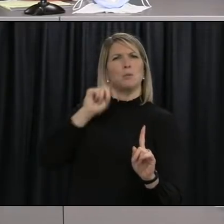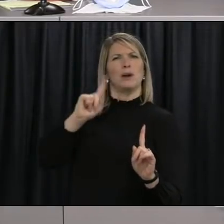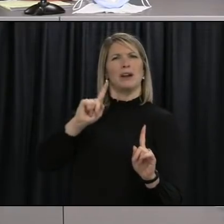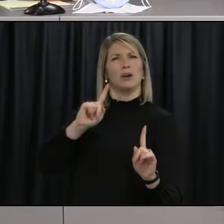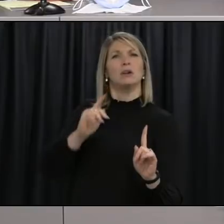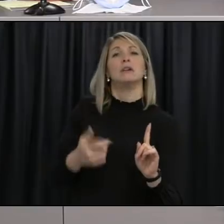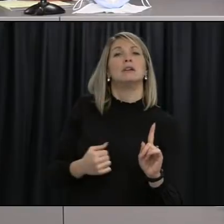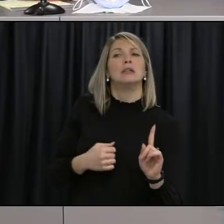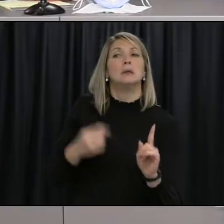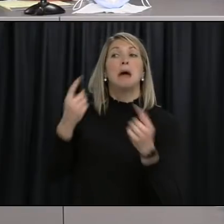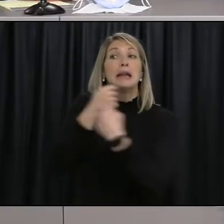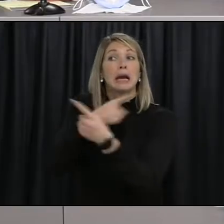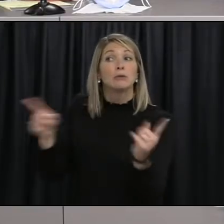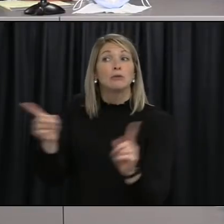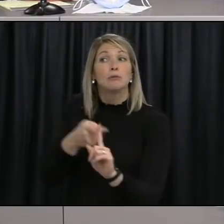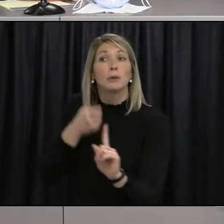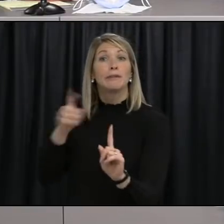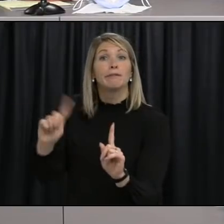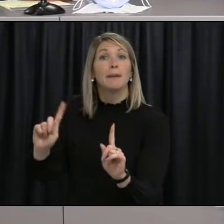was?